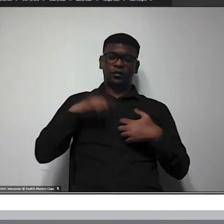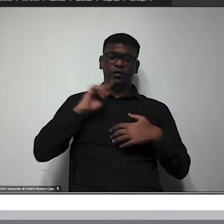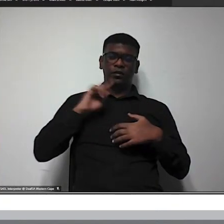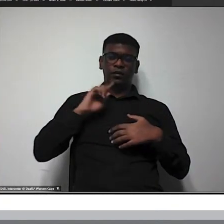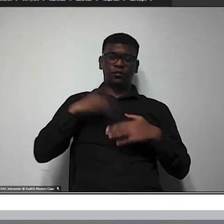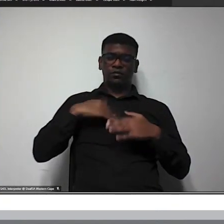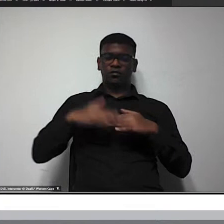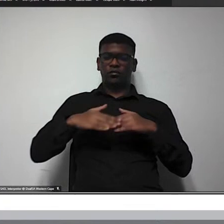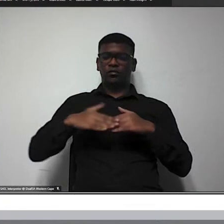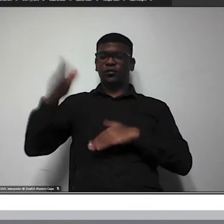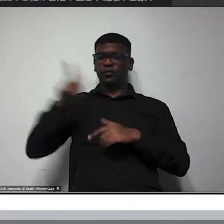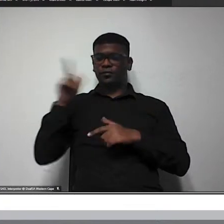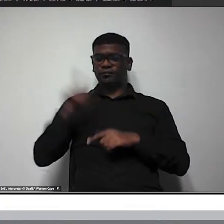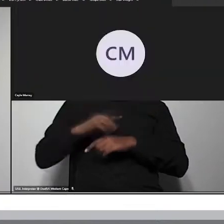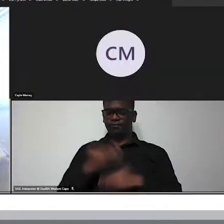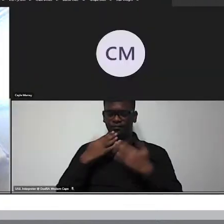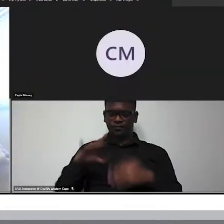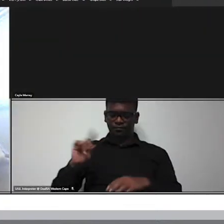Thanks, Jay.